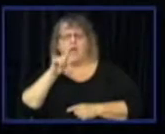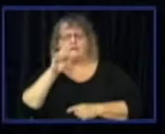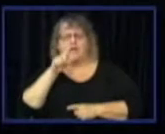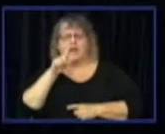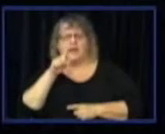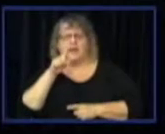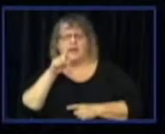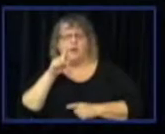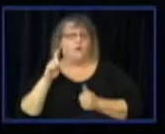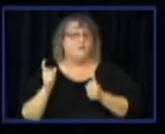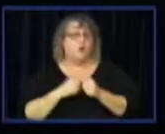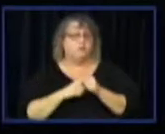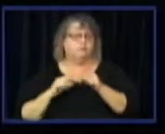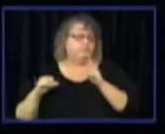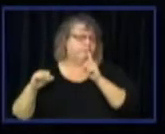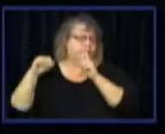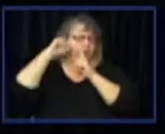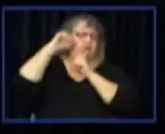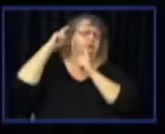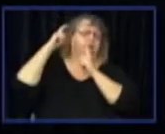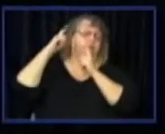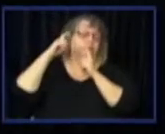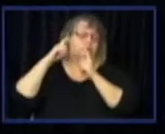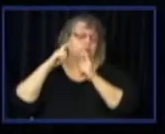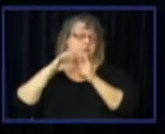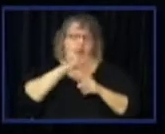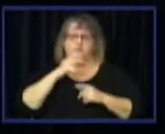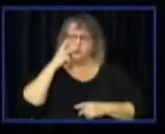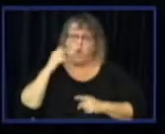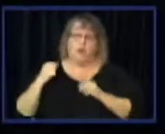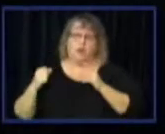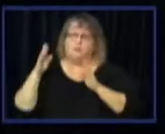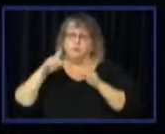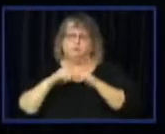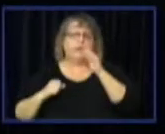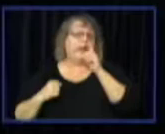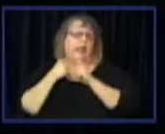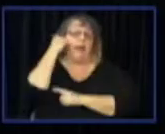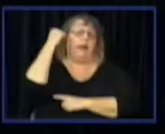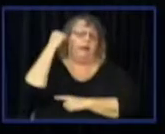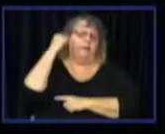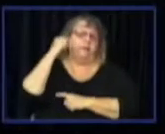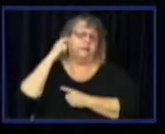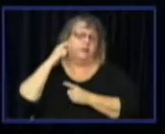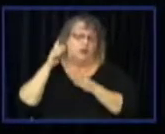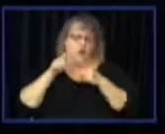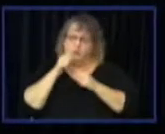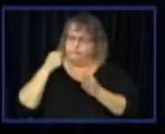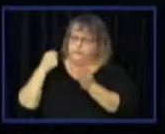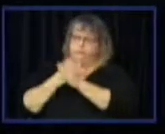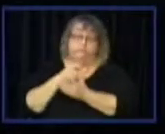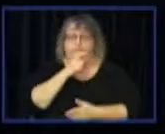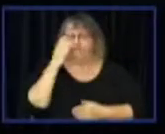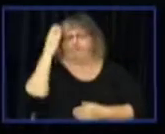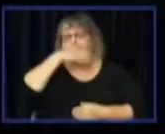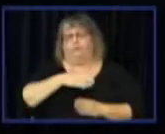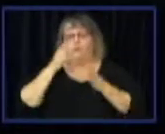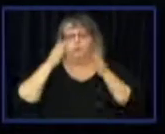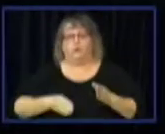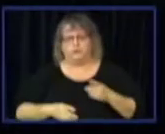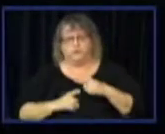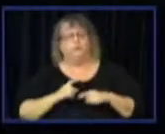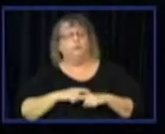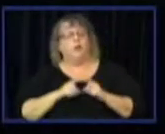he got his first traumatic brain injury, and he never saw the hit that was coming that gave him that first diagnosed